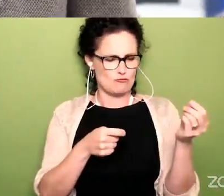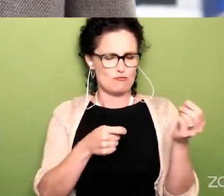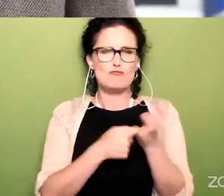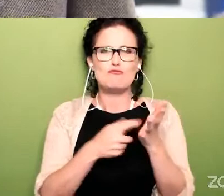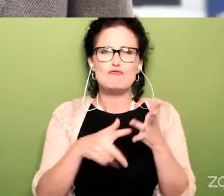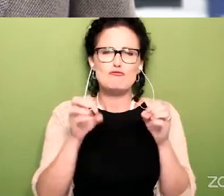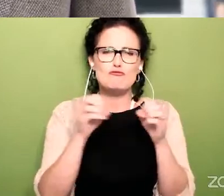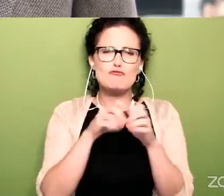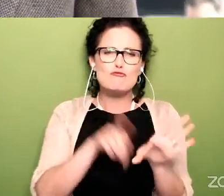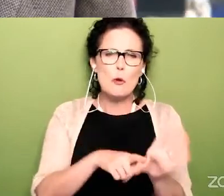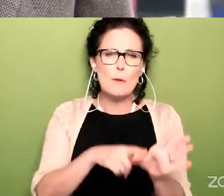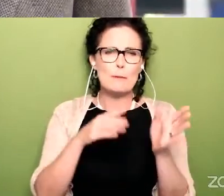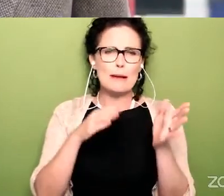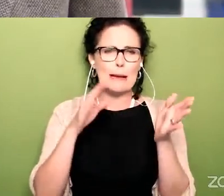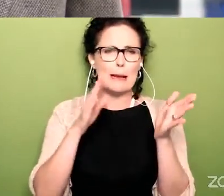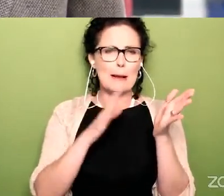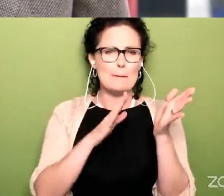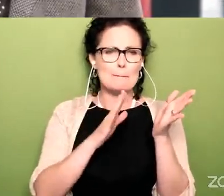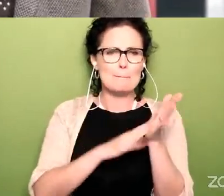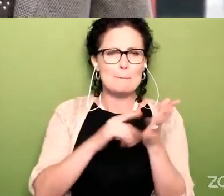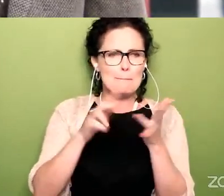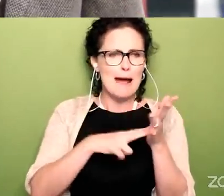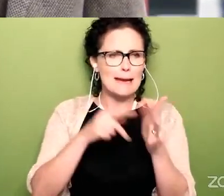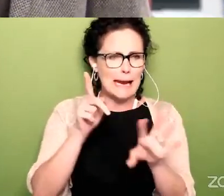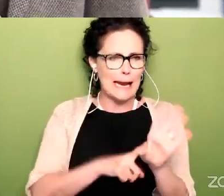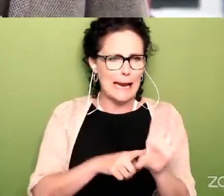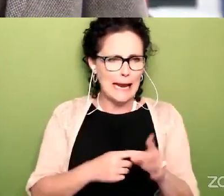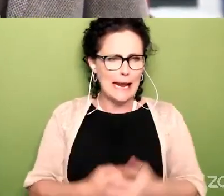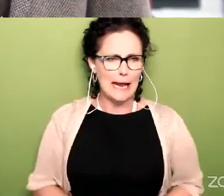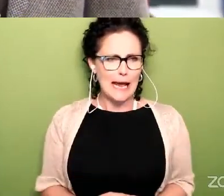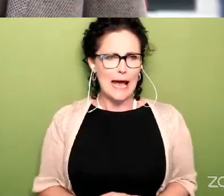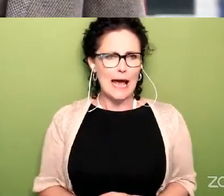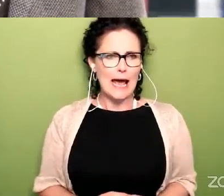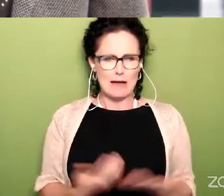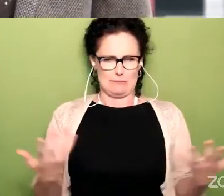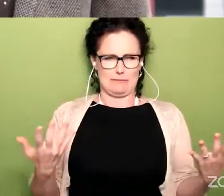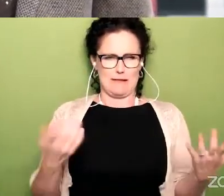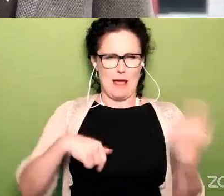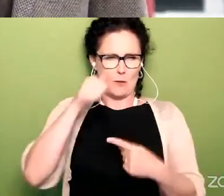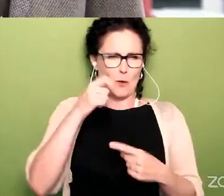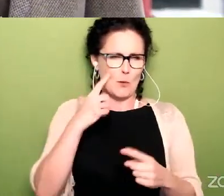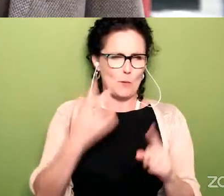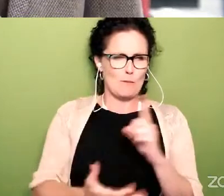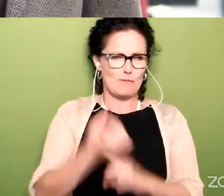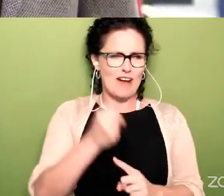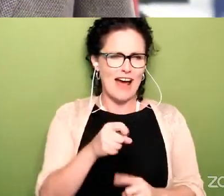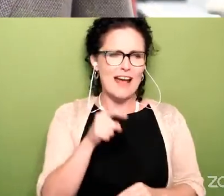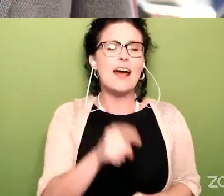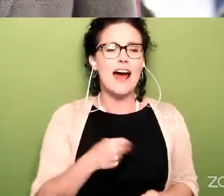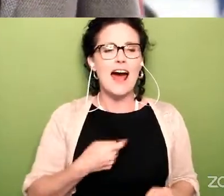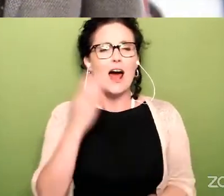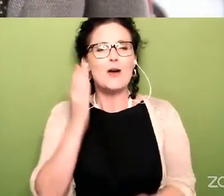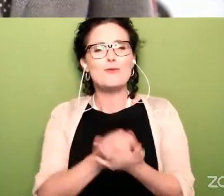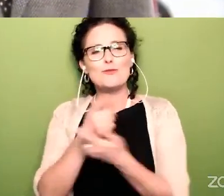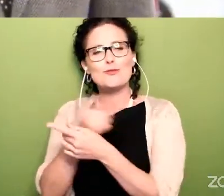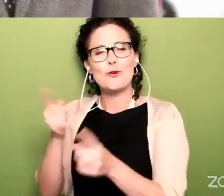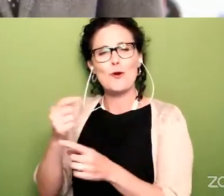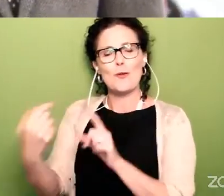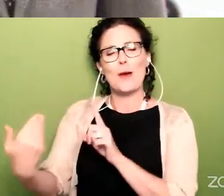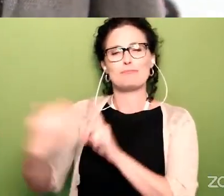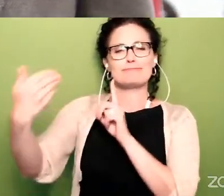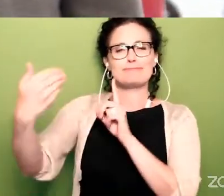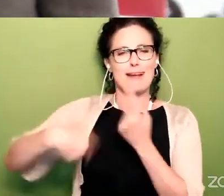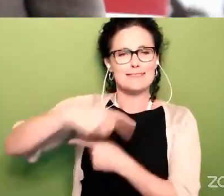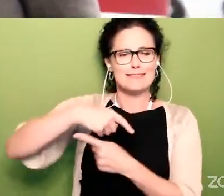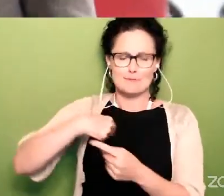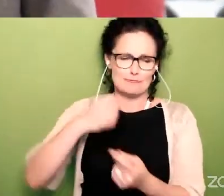dance like the leaves dance in the air of a day full of promise. Allowing, flowing, trusting, have